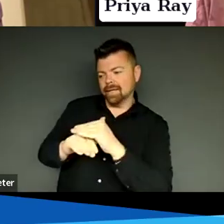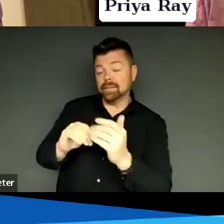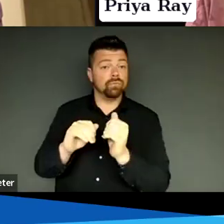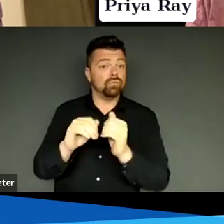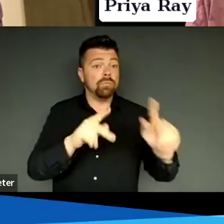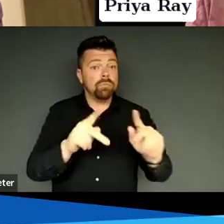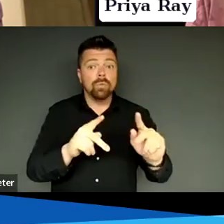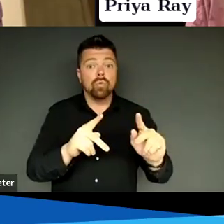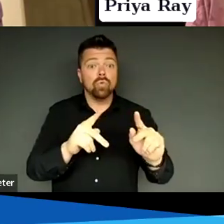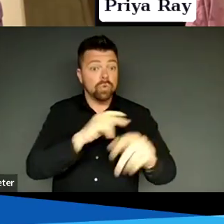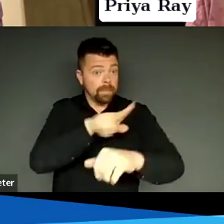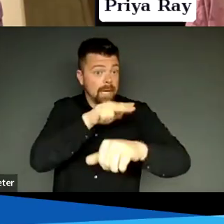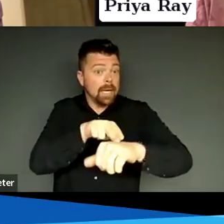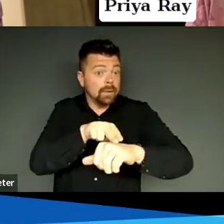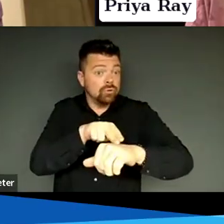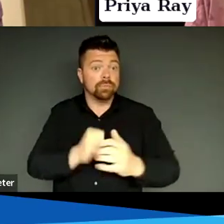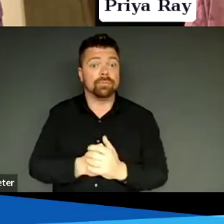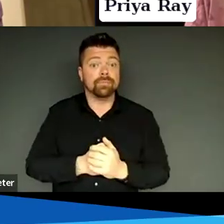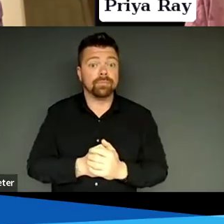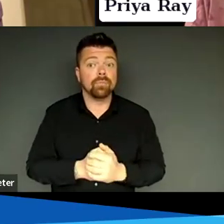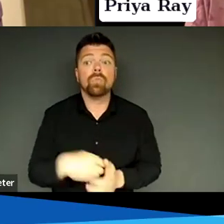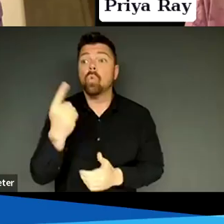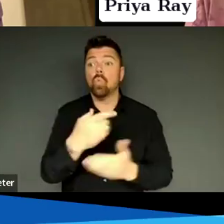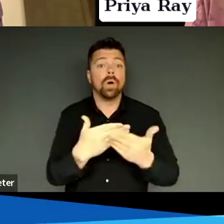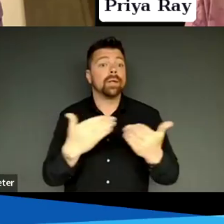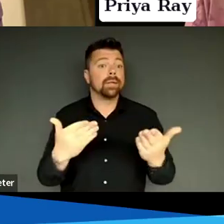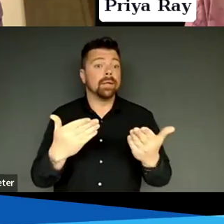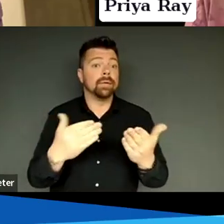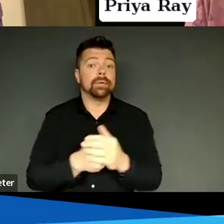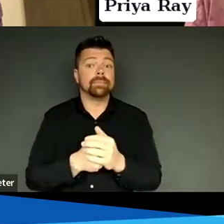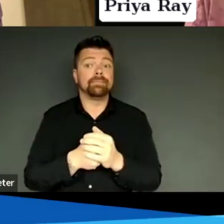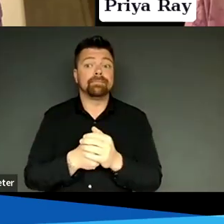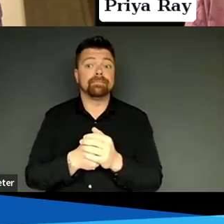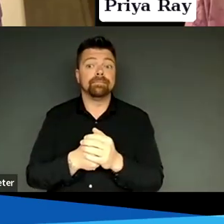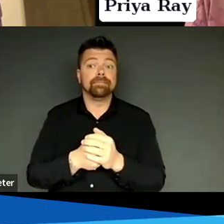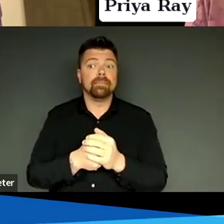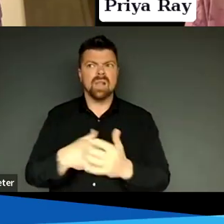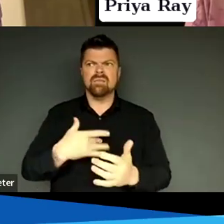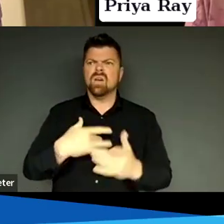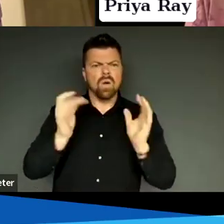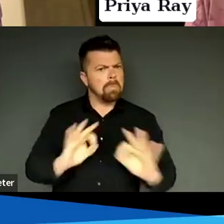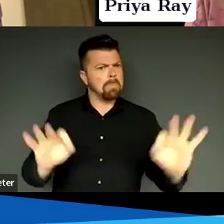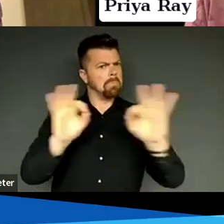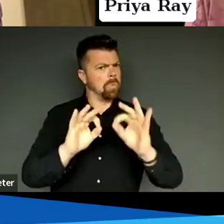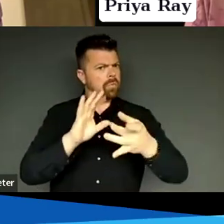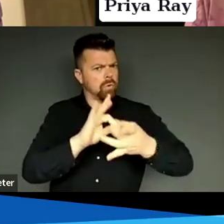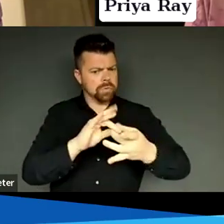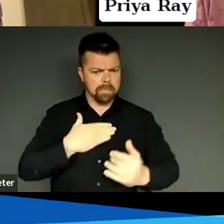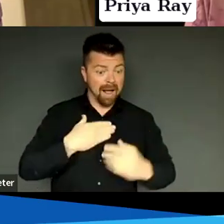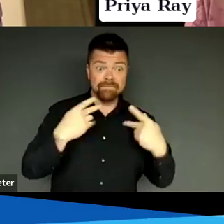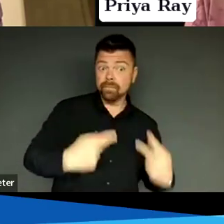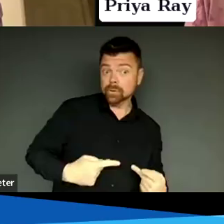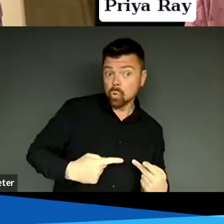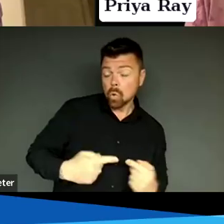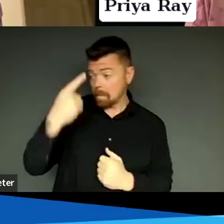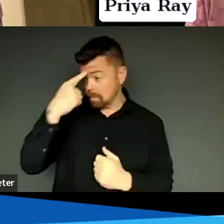in nature. And, you know, one of the things that has been so essential for my physical and mental health is birding,